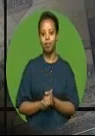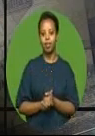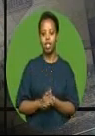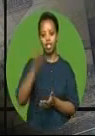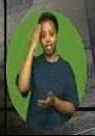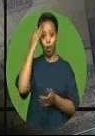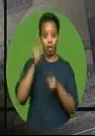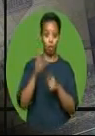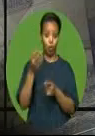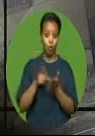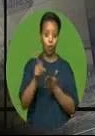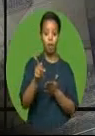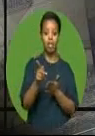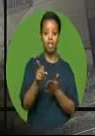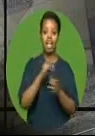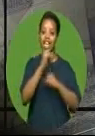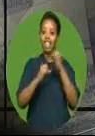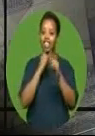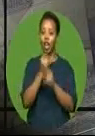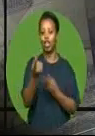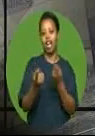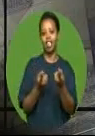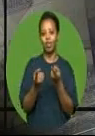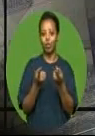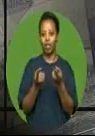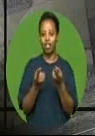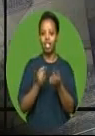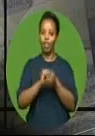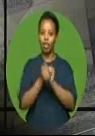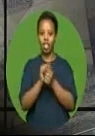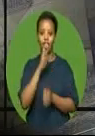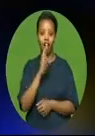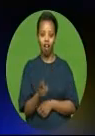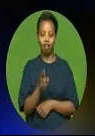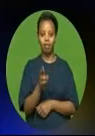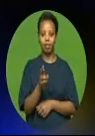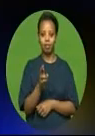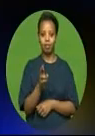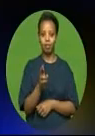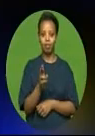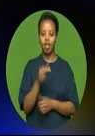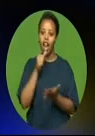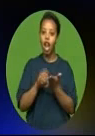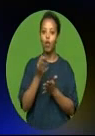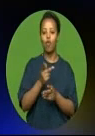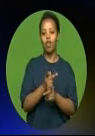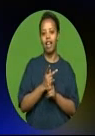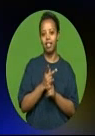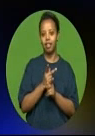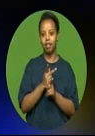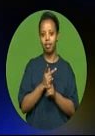common terms of payment in international trade transaction are letter of credit,